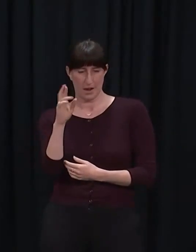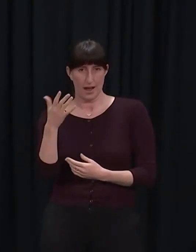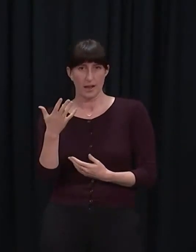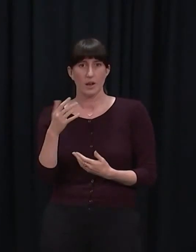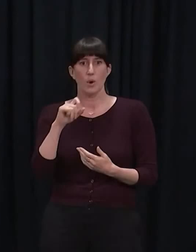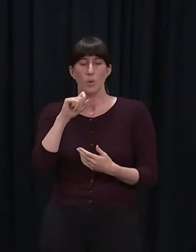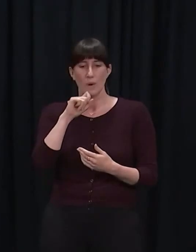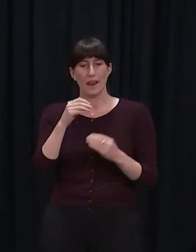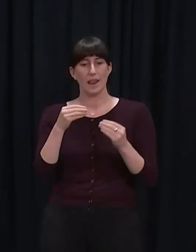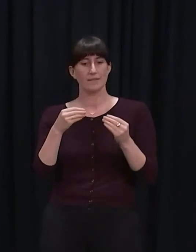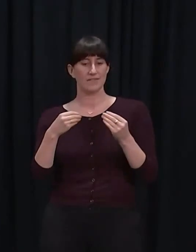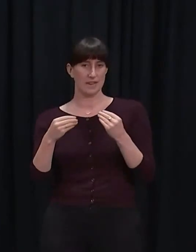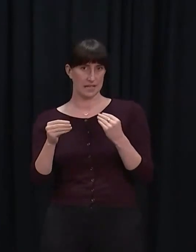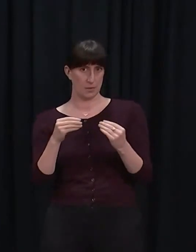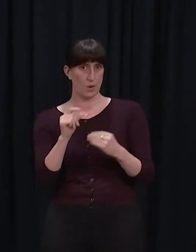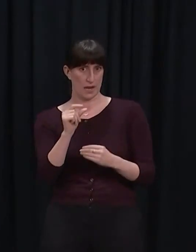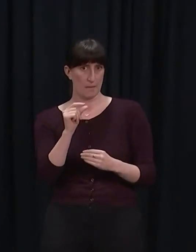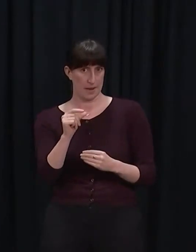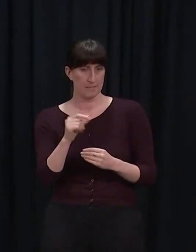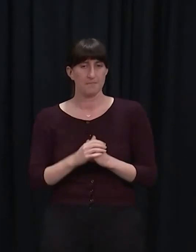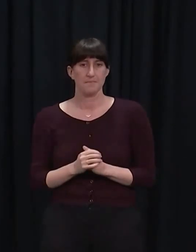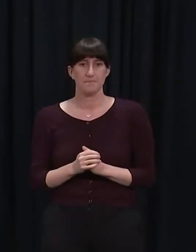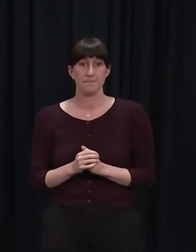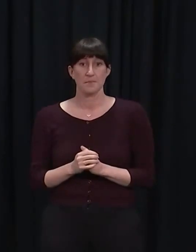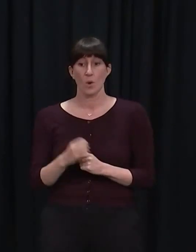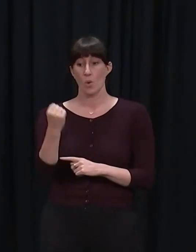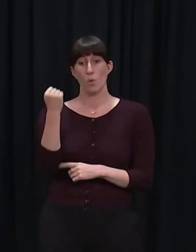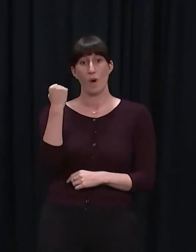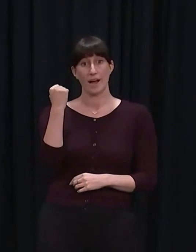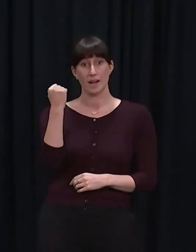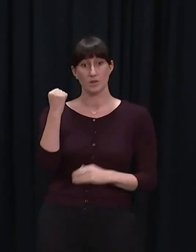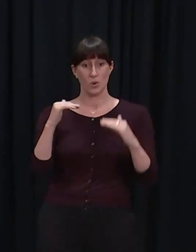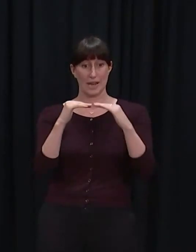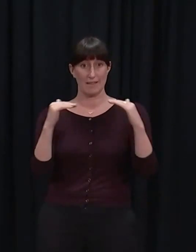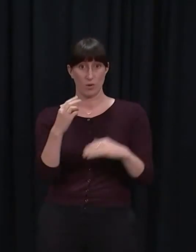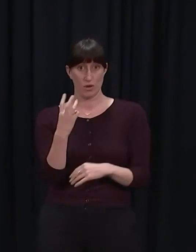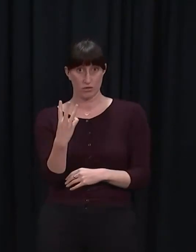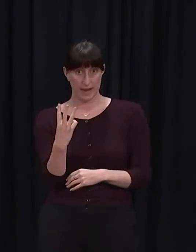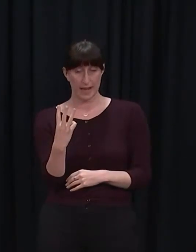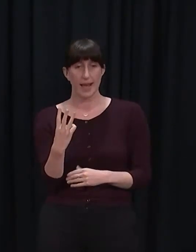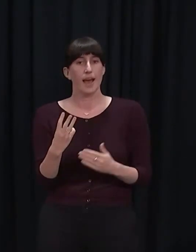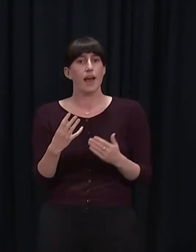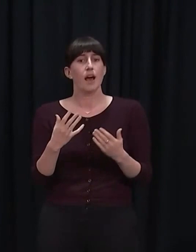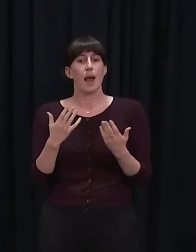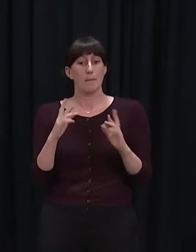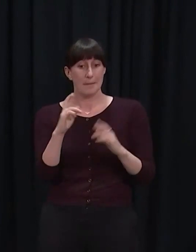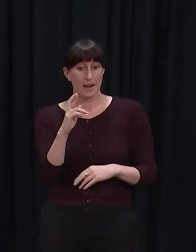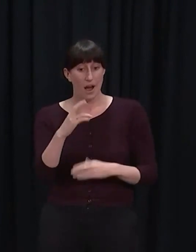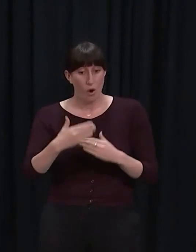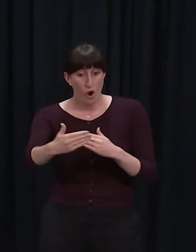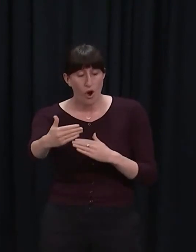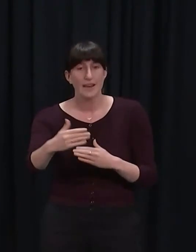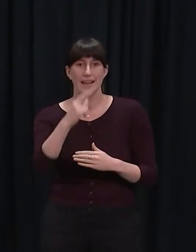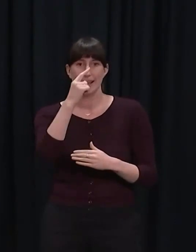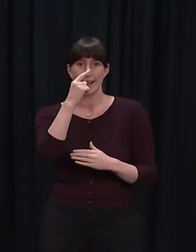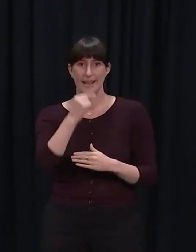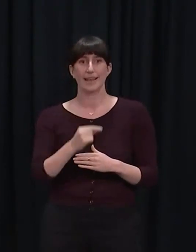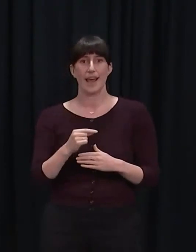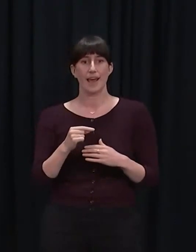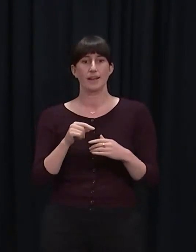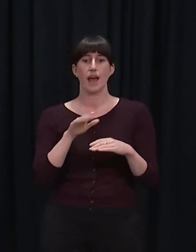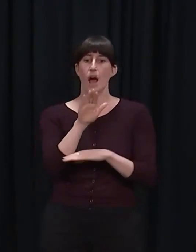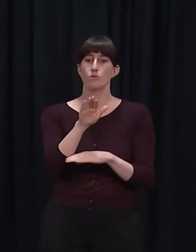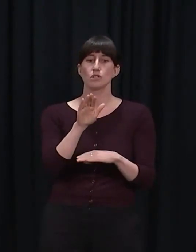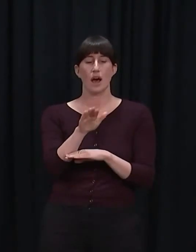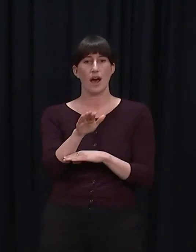outbreak. People in the parts of the Waikato at alert level 3 will be able to meet for outdoor gatherings between 2